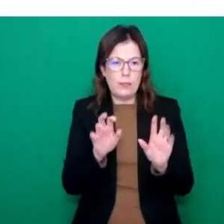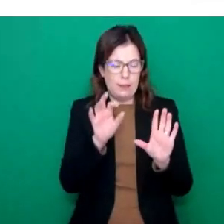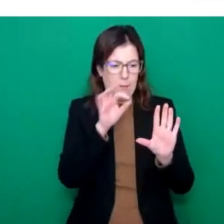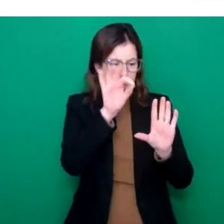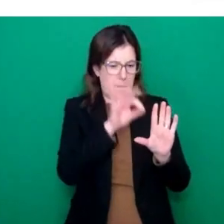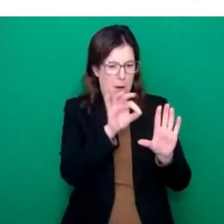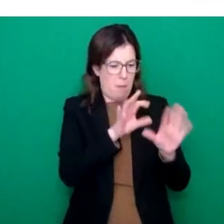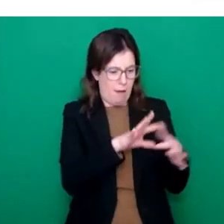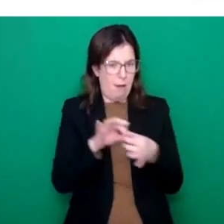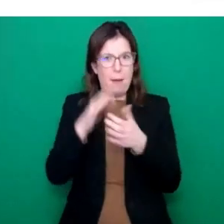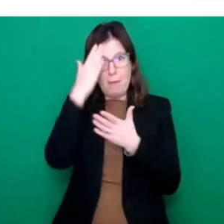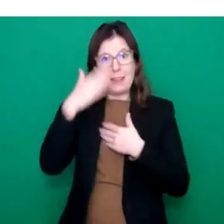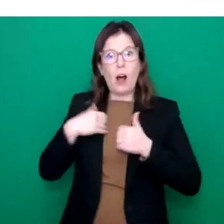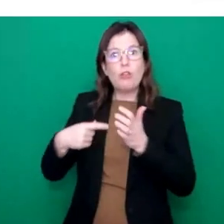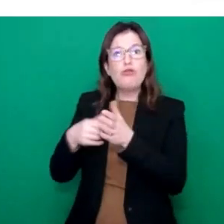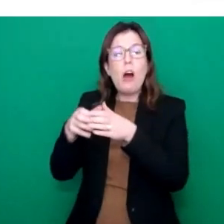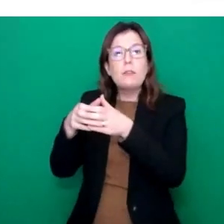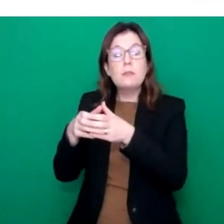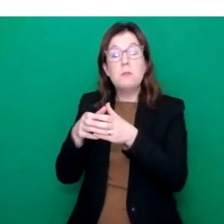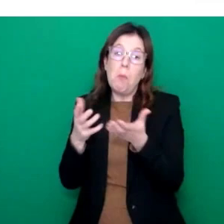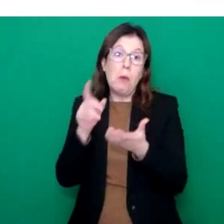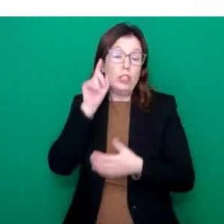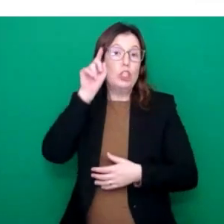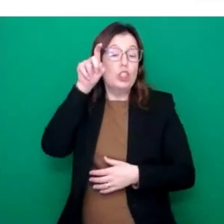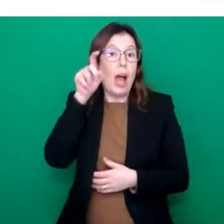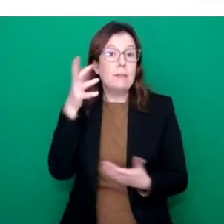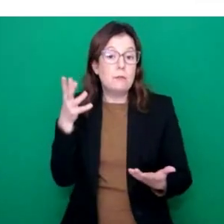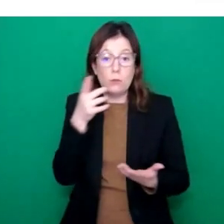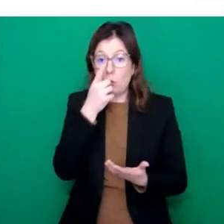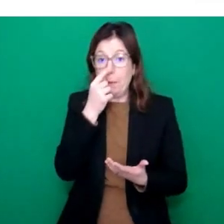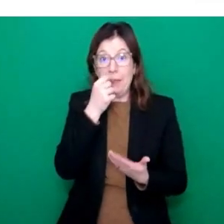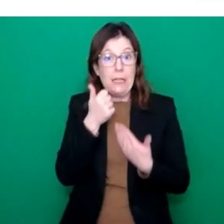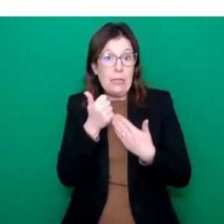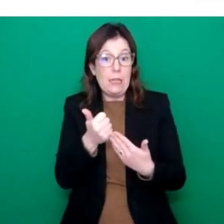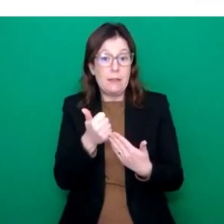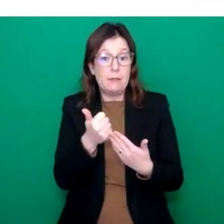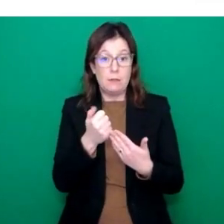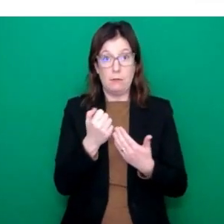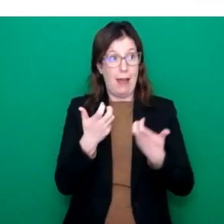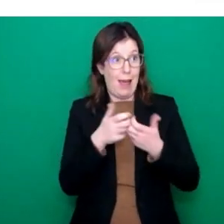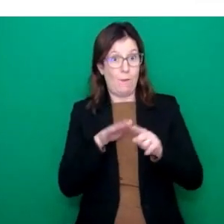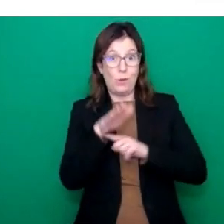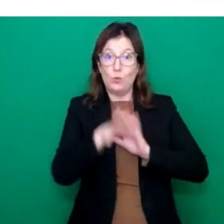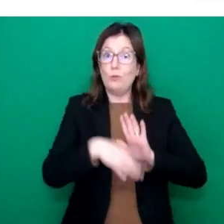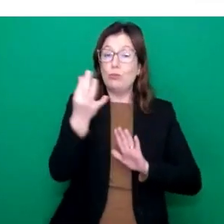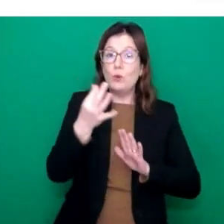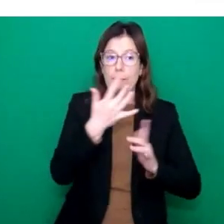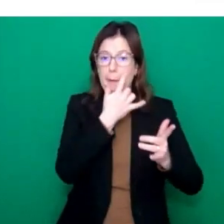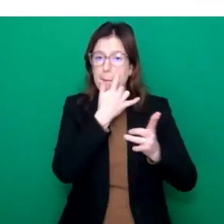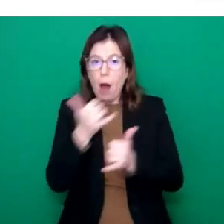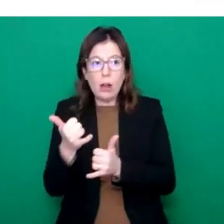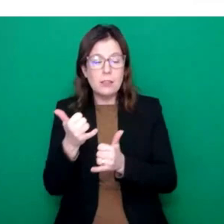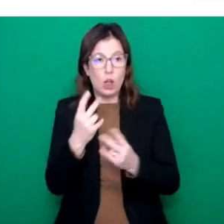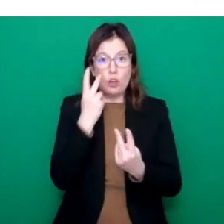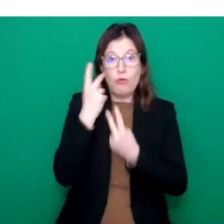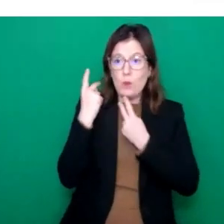health trusts. That's one of the suggestions in terms of our progression and how we can monitor and review